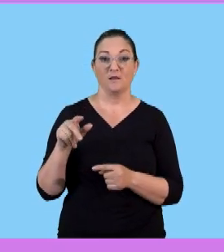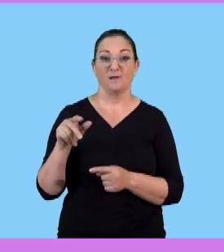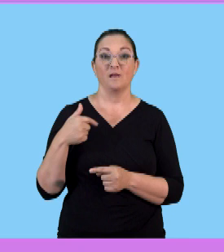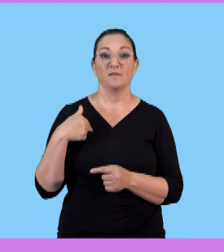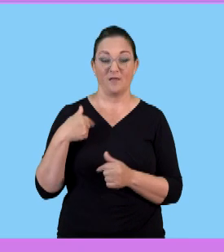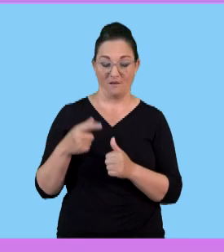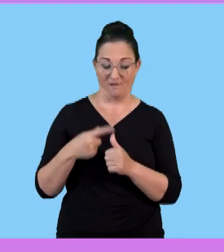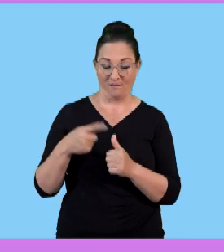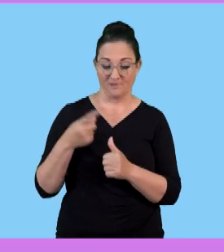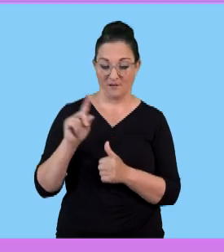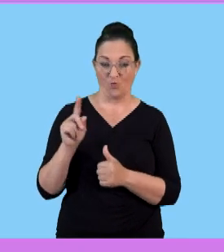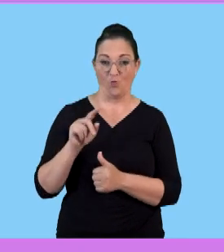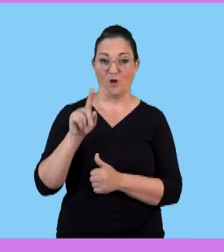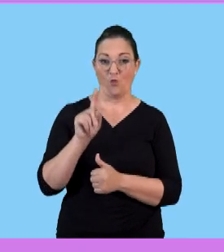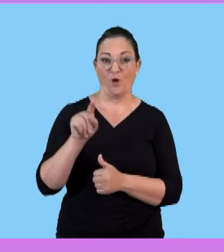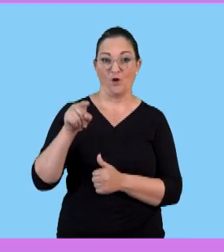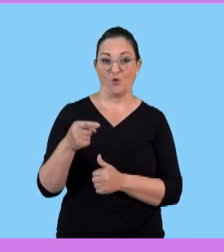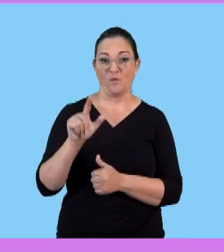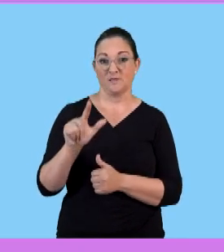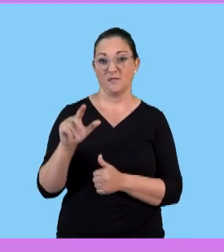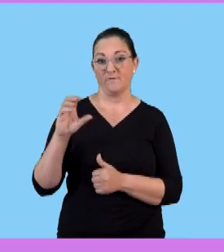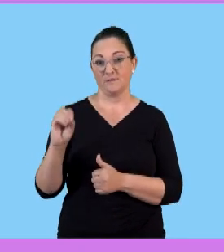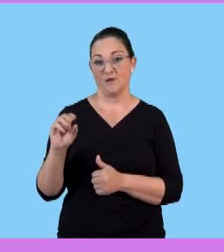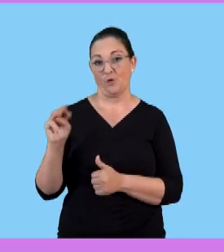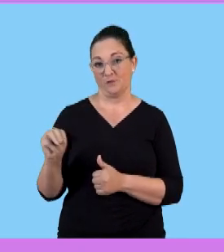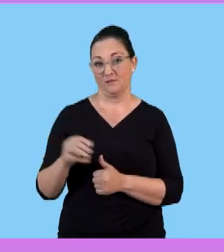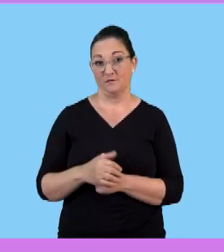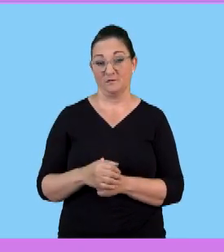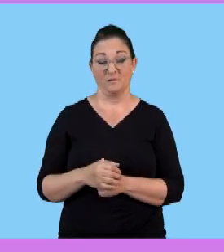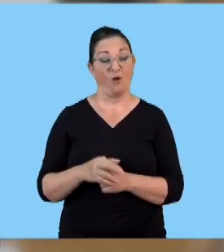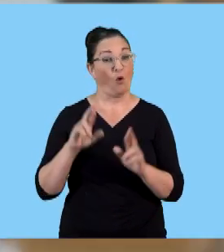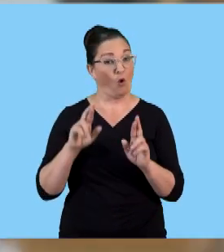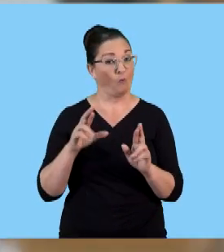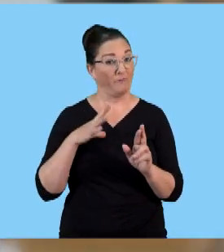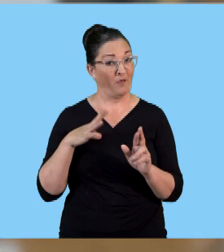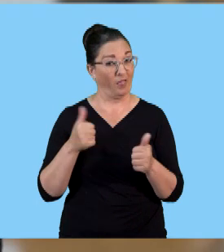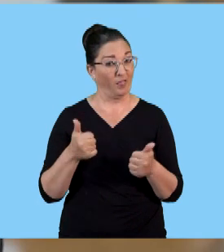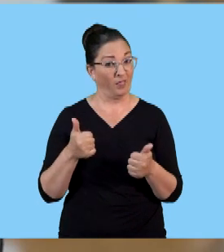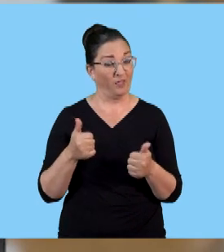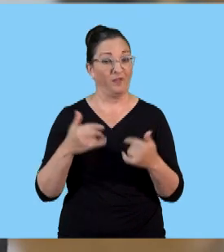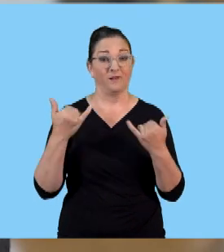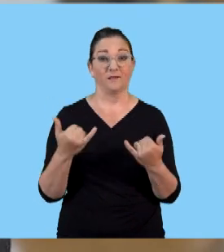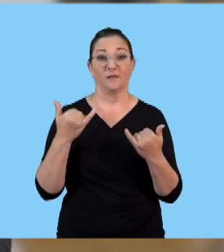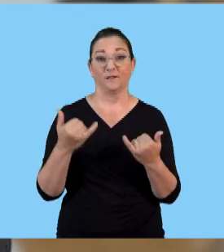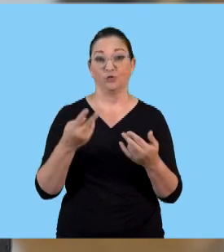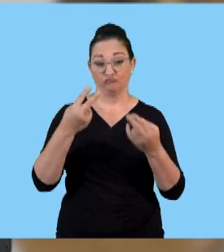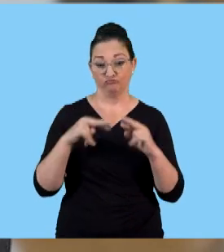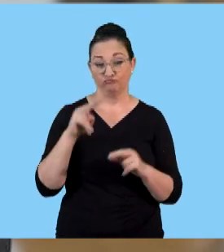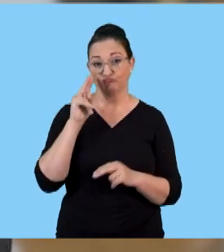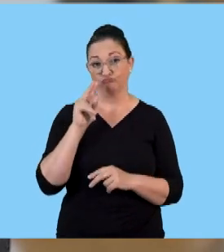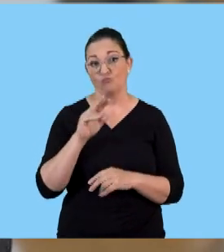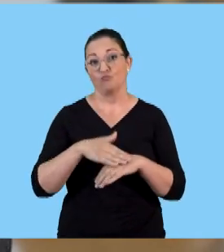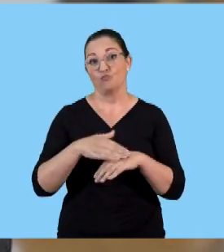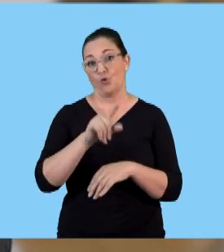2,89017341. I've ended up with an answer of 1,70 meters. Guys, I hope that's fine to all of you. Let us quickly look